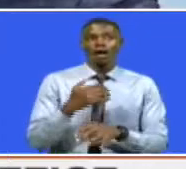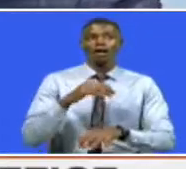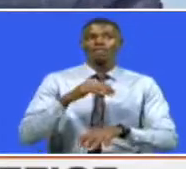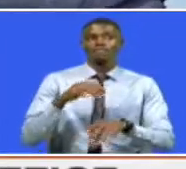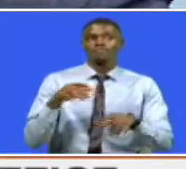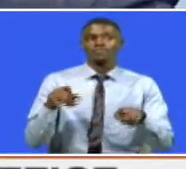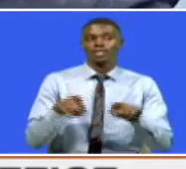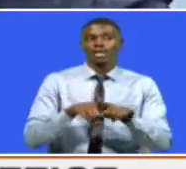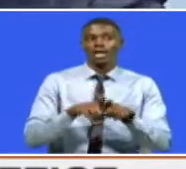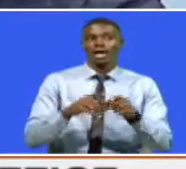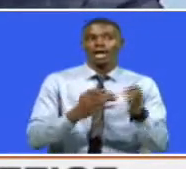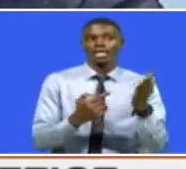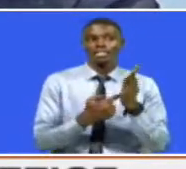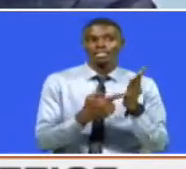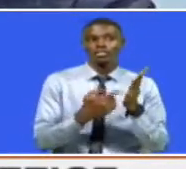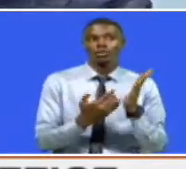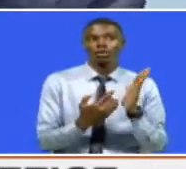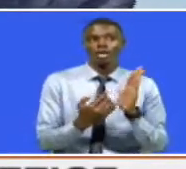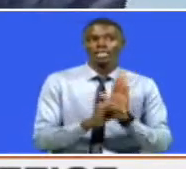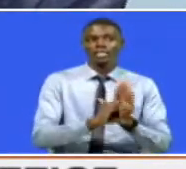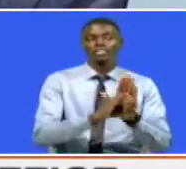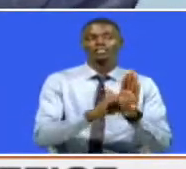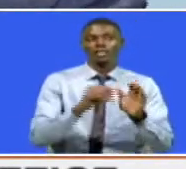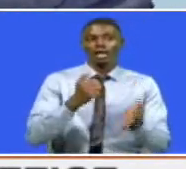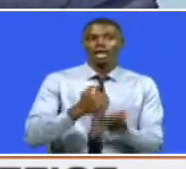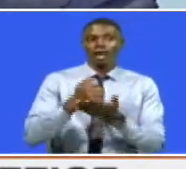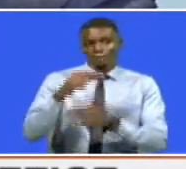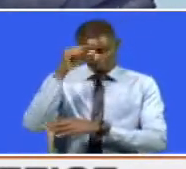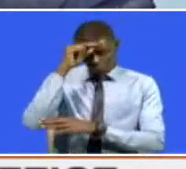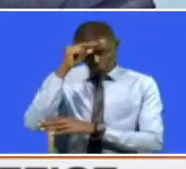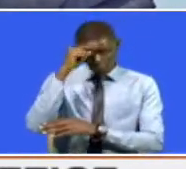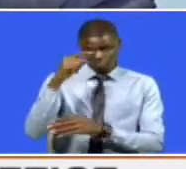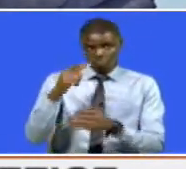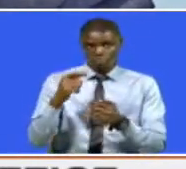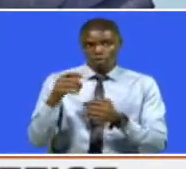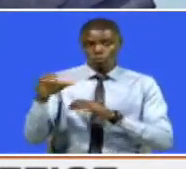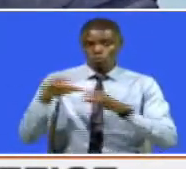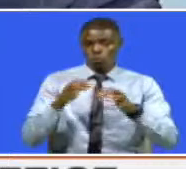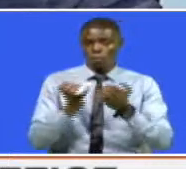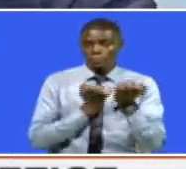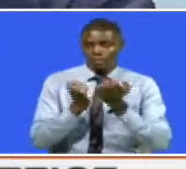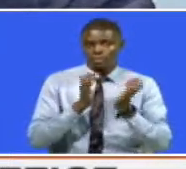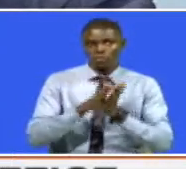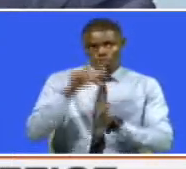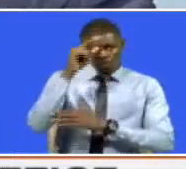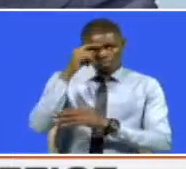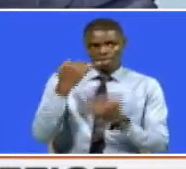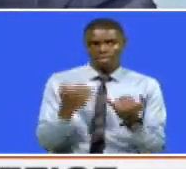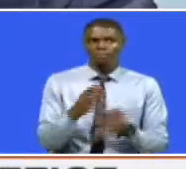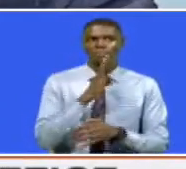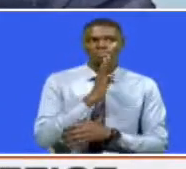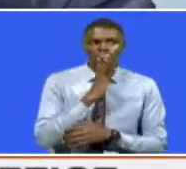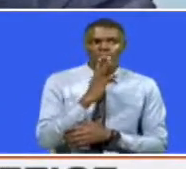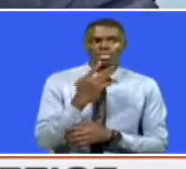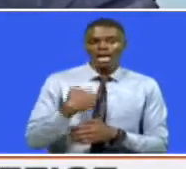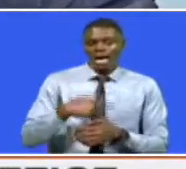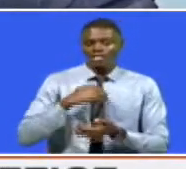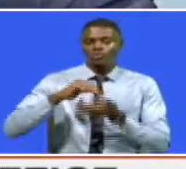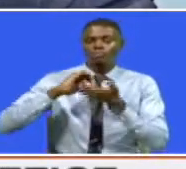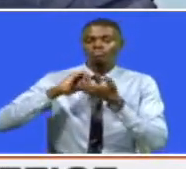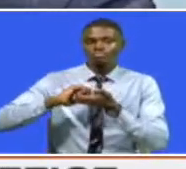digital identity that enables government to know who government is transacting business with. As we speak, we are already